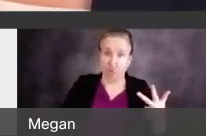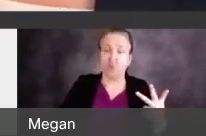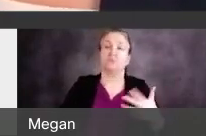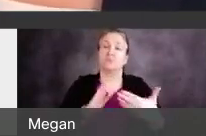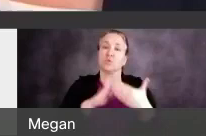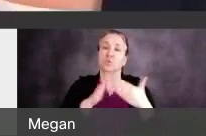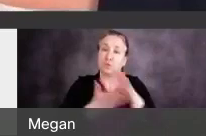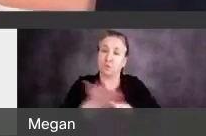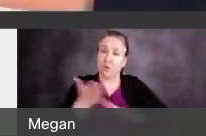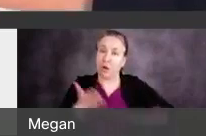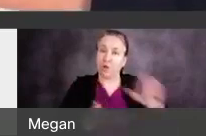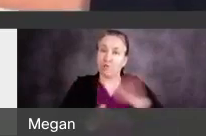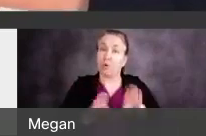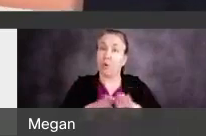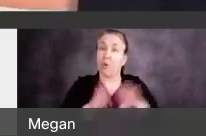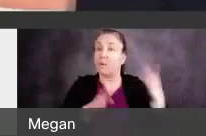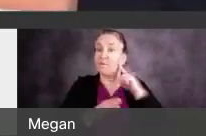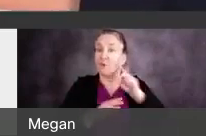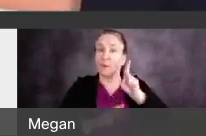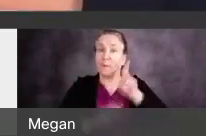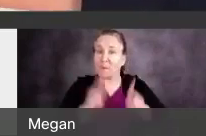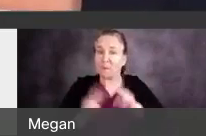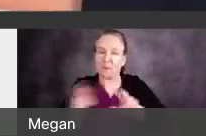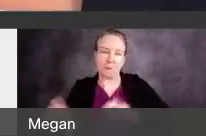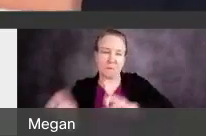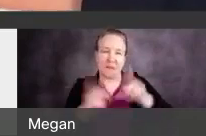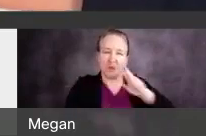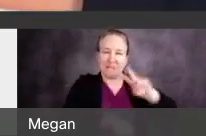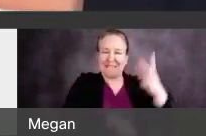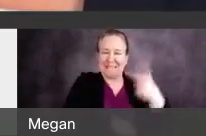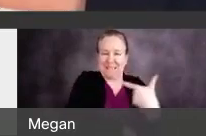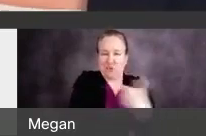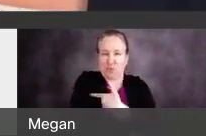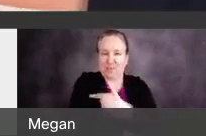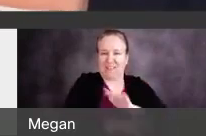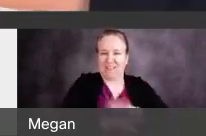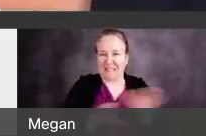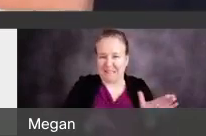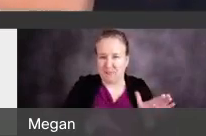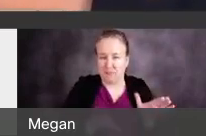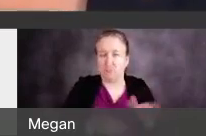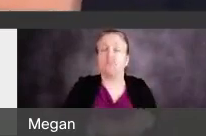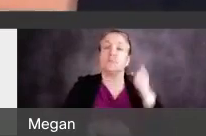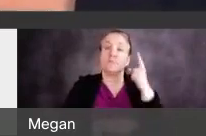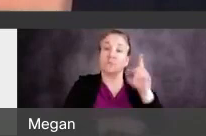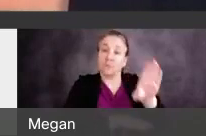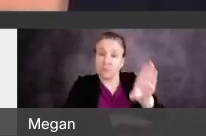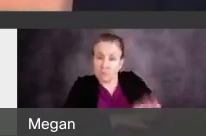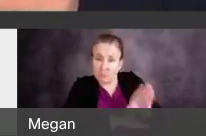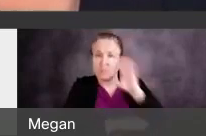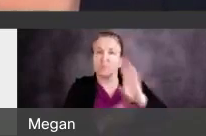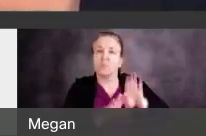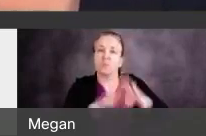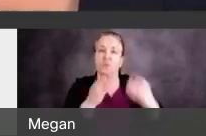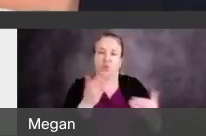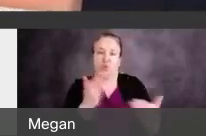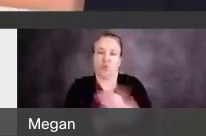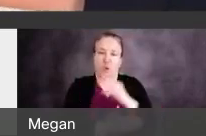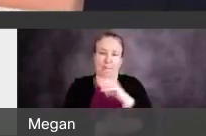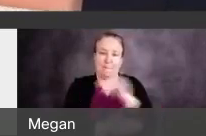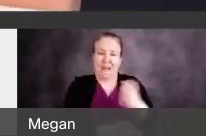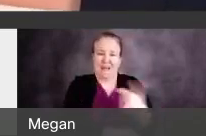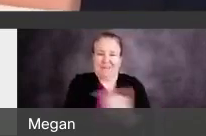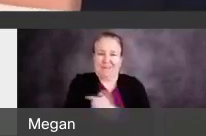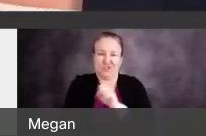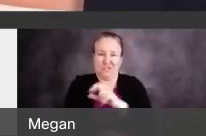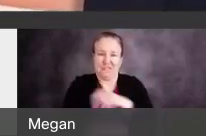community college will only be open to individuals returning for their second dose. This afternoon, we will open a new mass vaccination